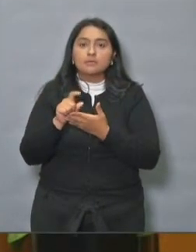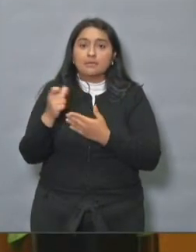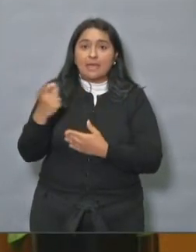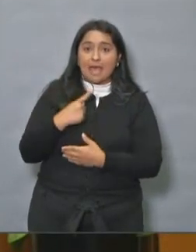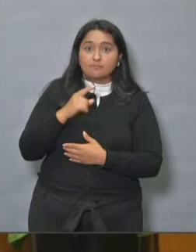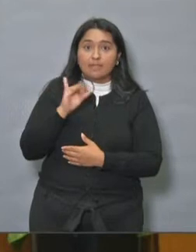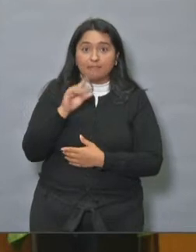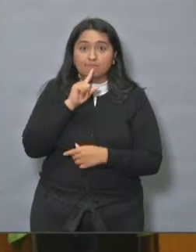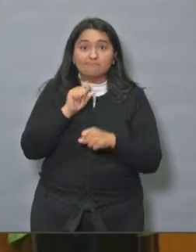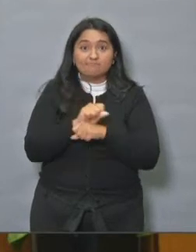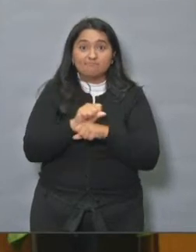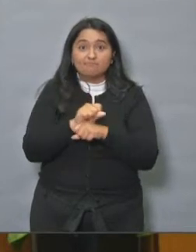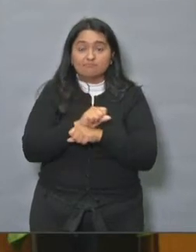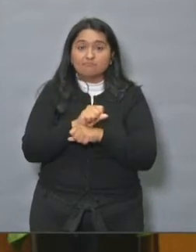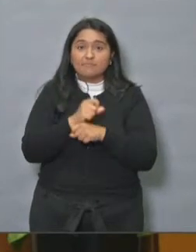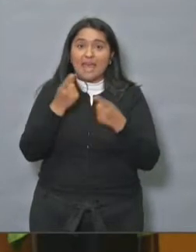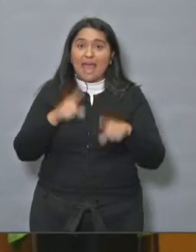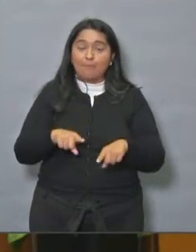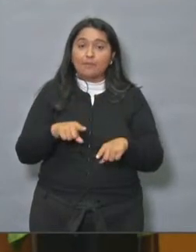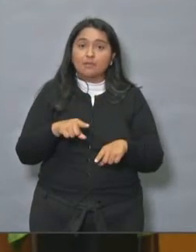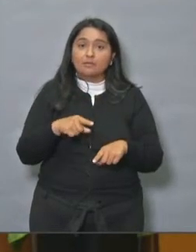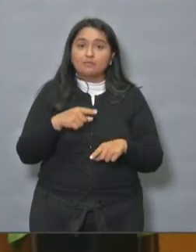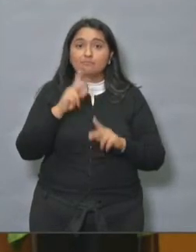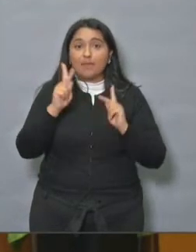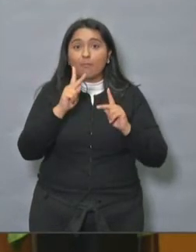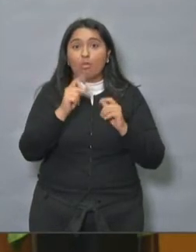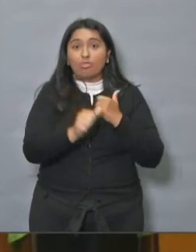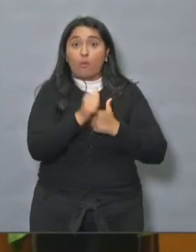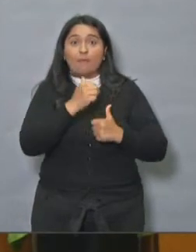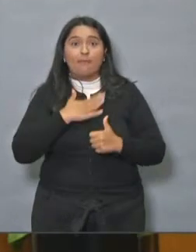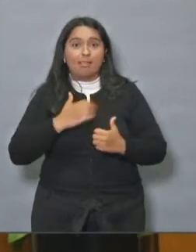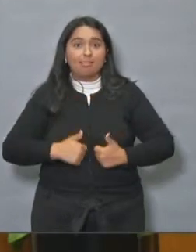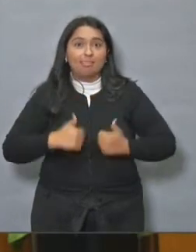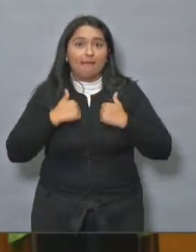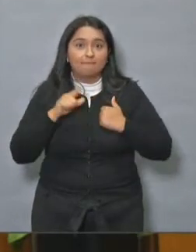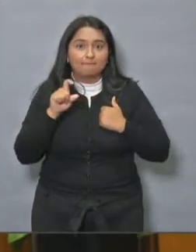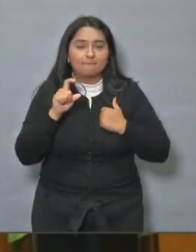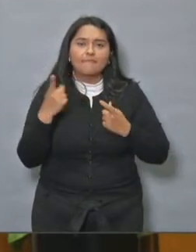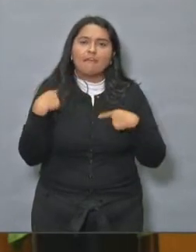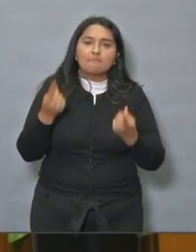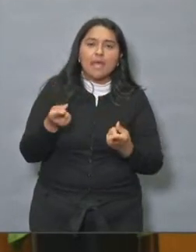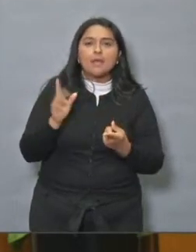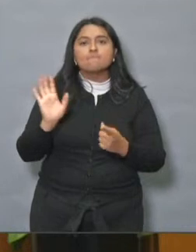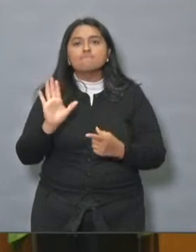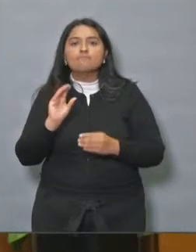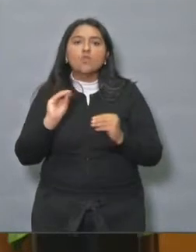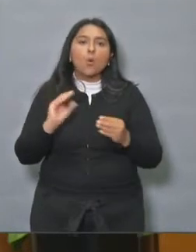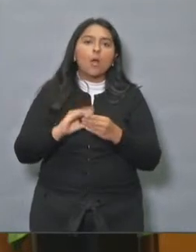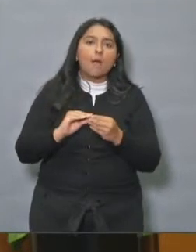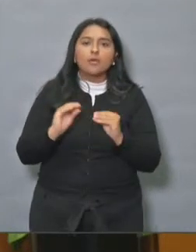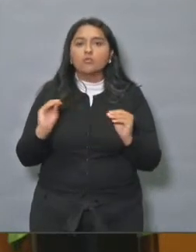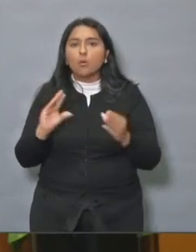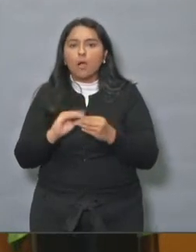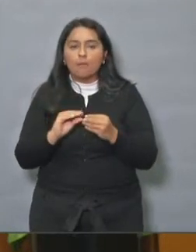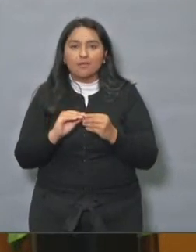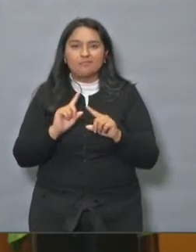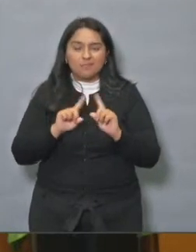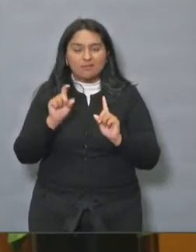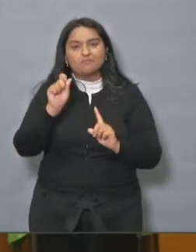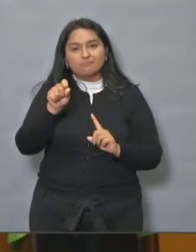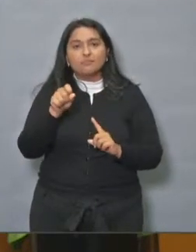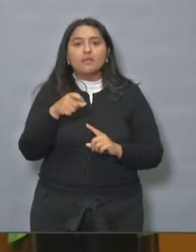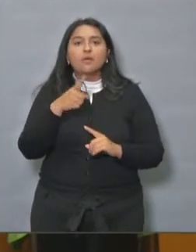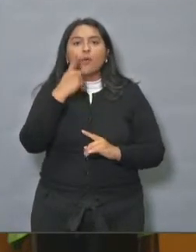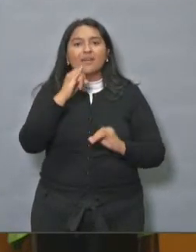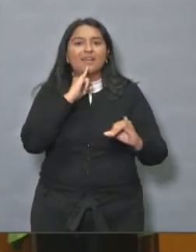I received any threats. And, we've been saying no comment, but in fact, in an interview